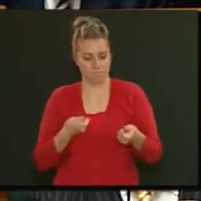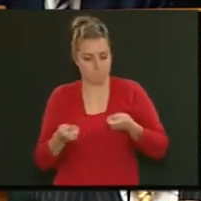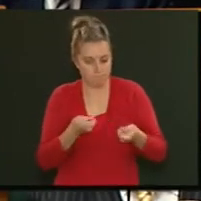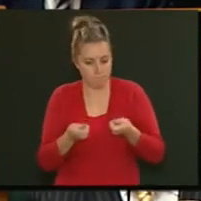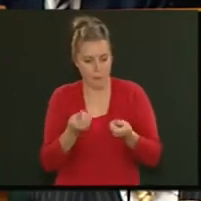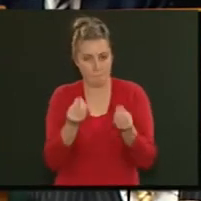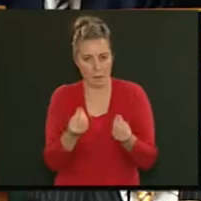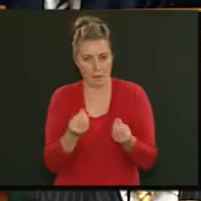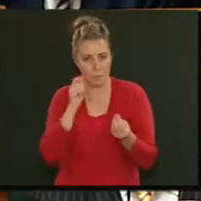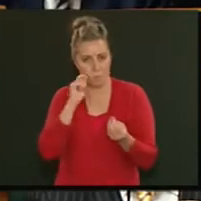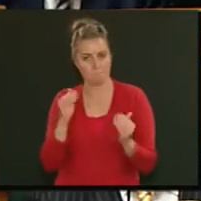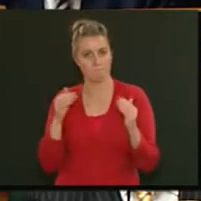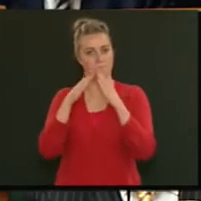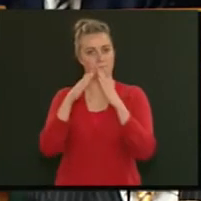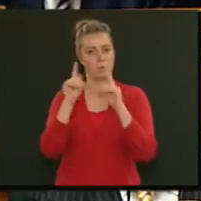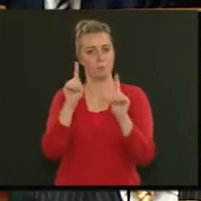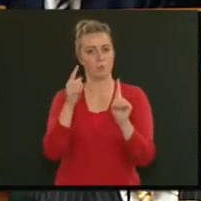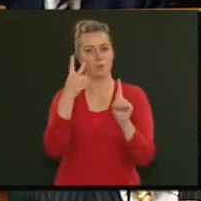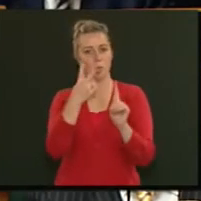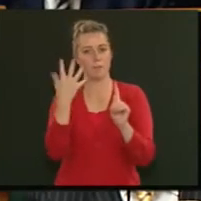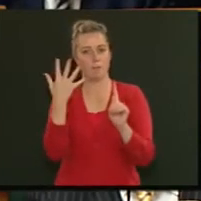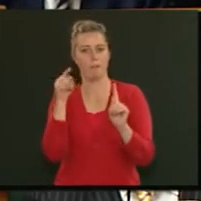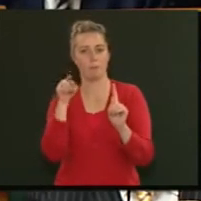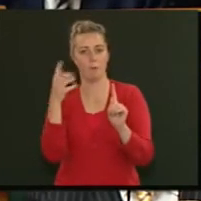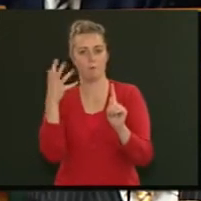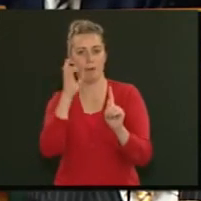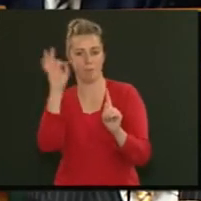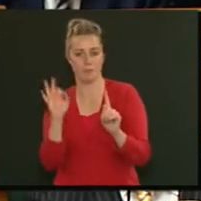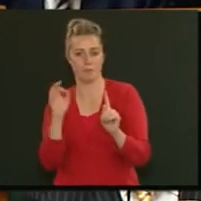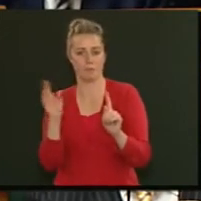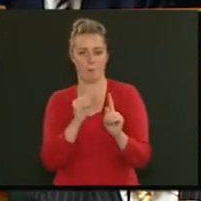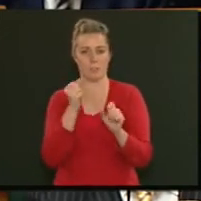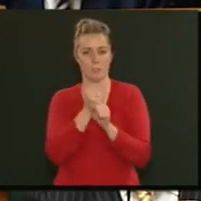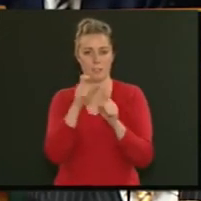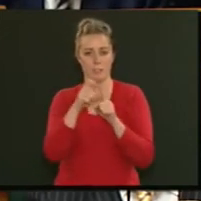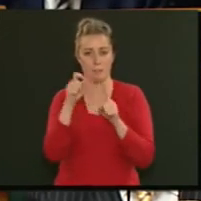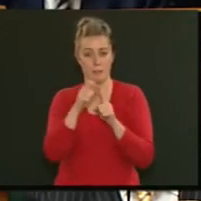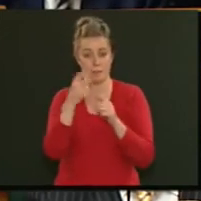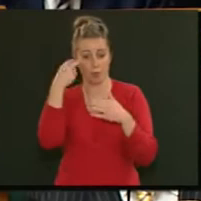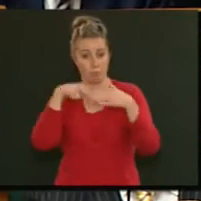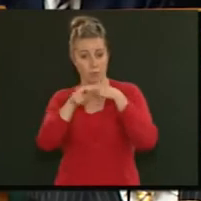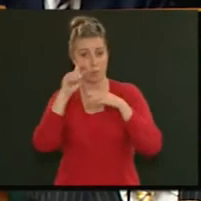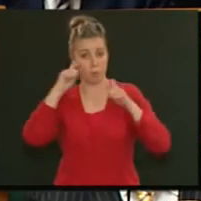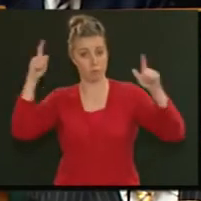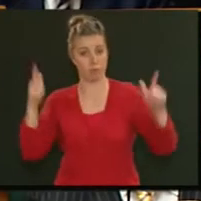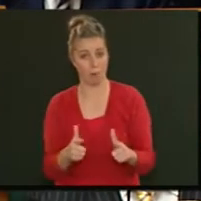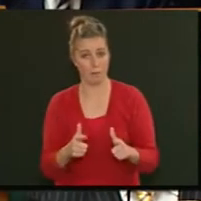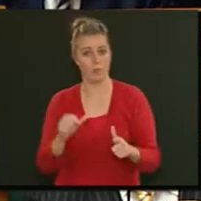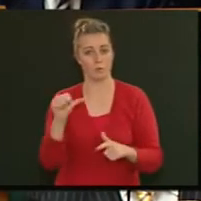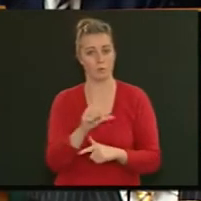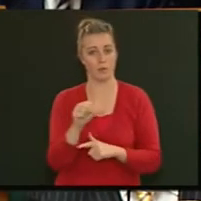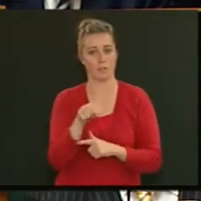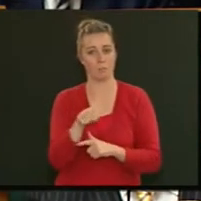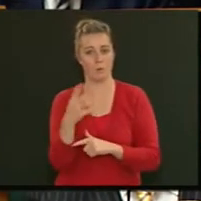debt peaked at 25.5% of GDP and is projected to fall to 19.3% of